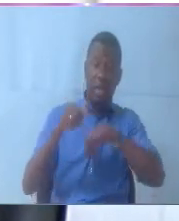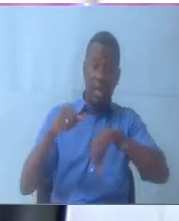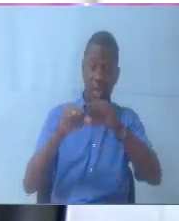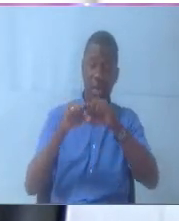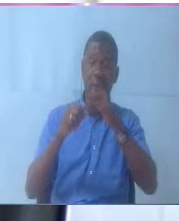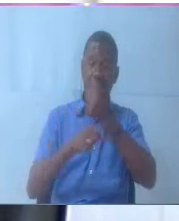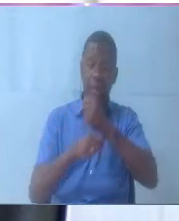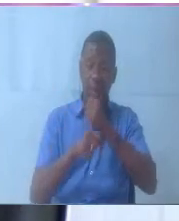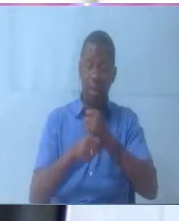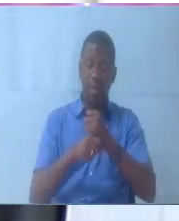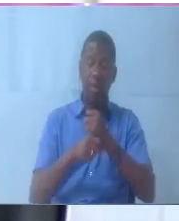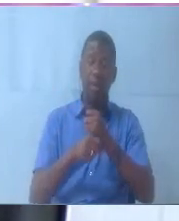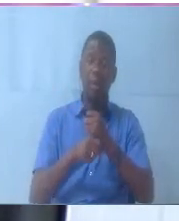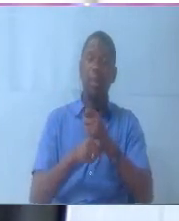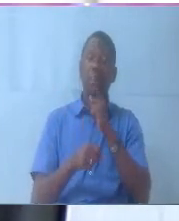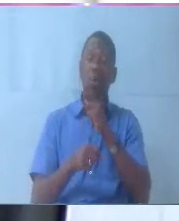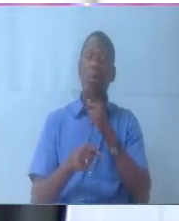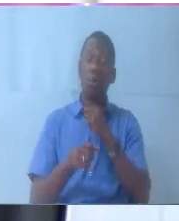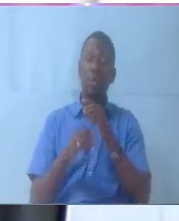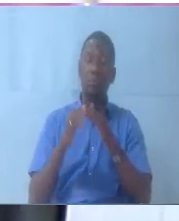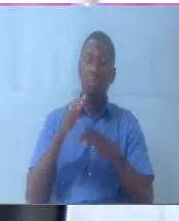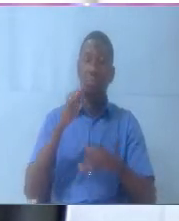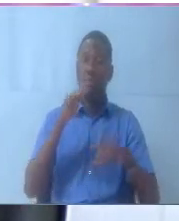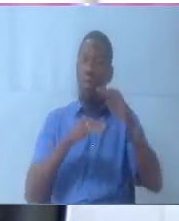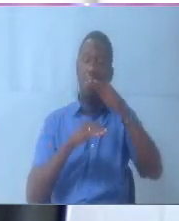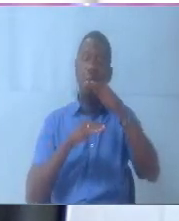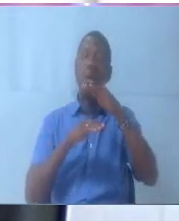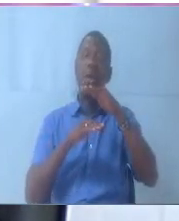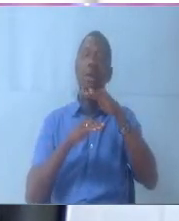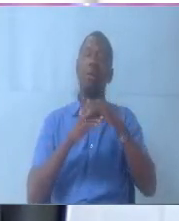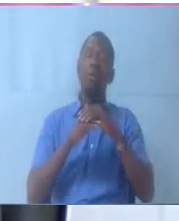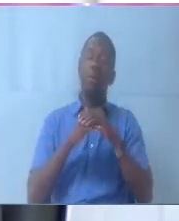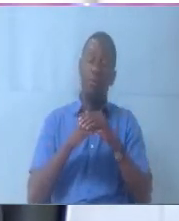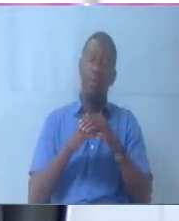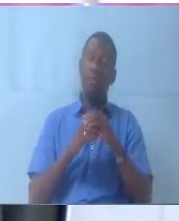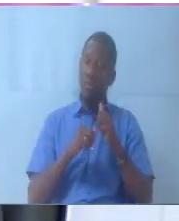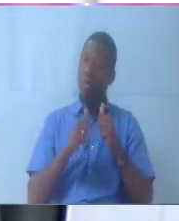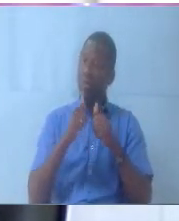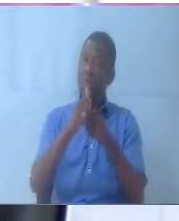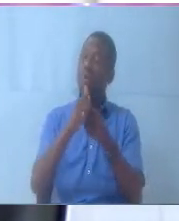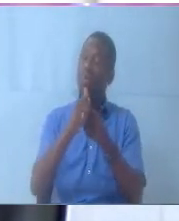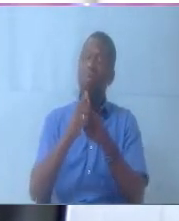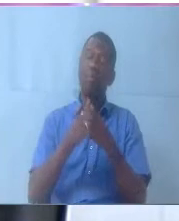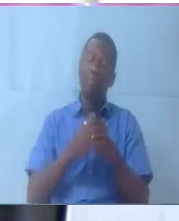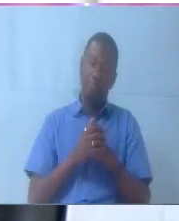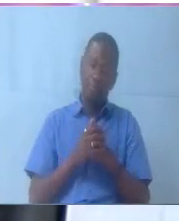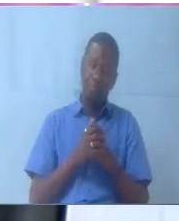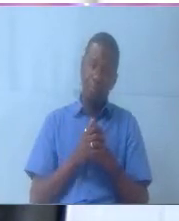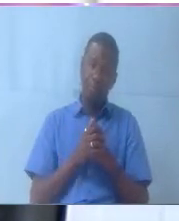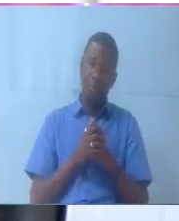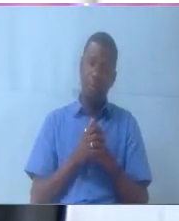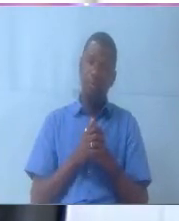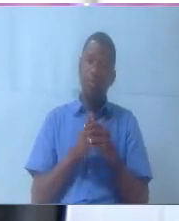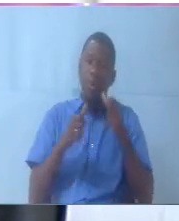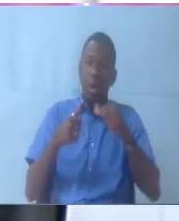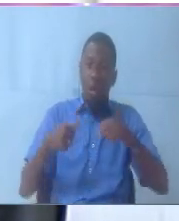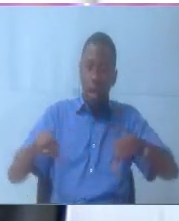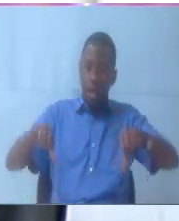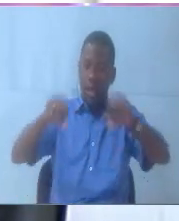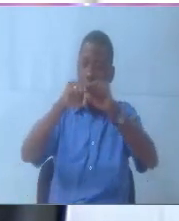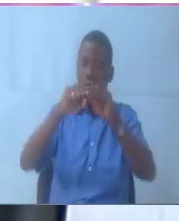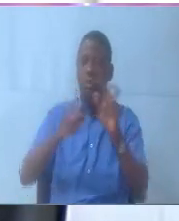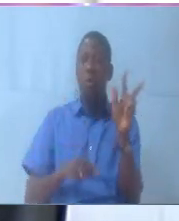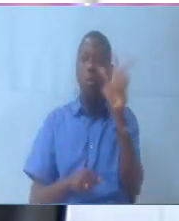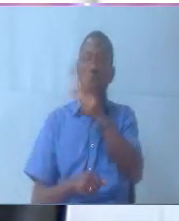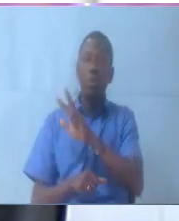londi subordinate to the High Court, me yalon ko wo be kiti bunda ba nyin ne fango noma or part of Western Division Brikama tundo